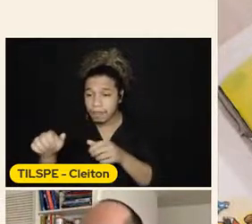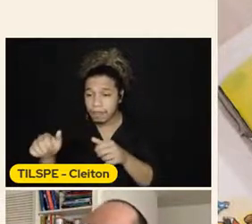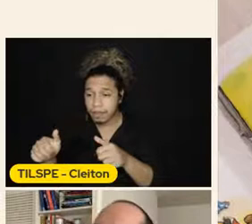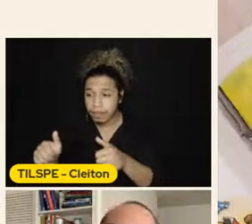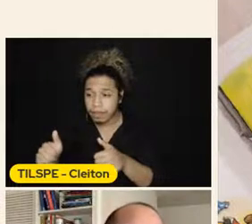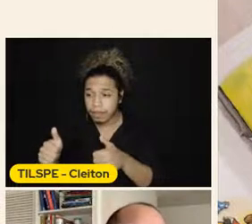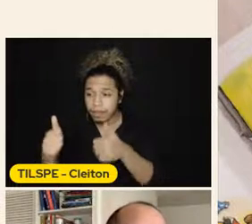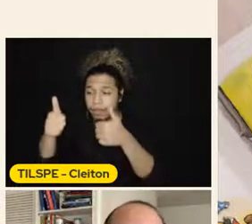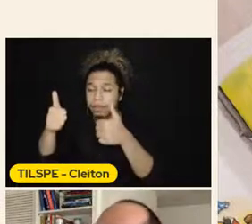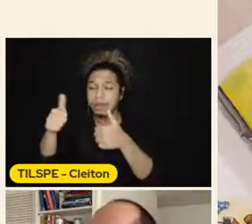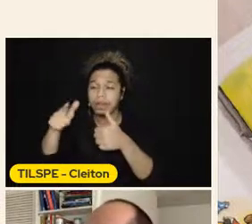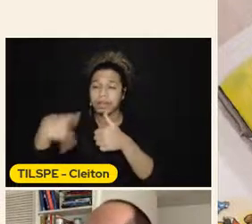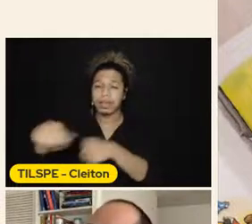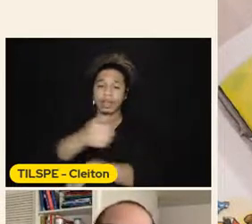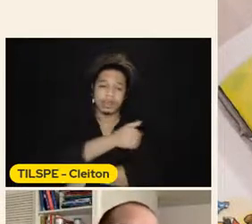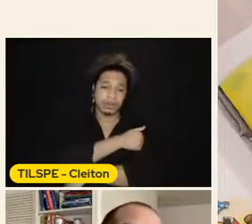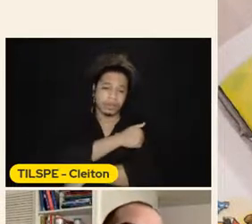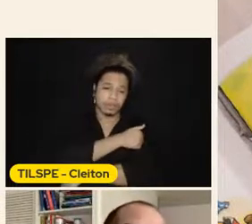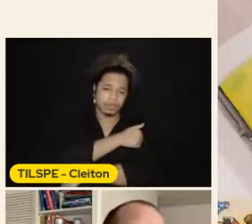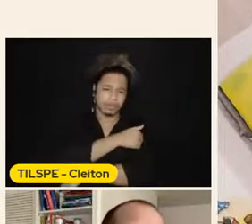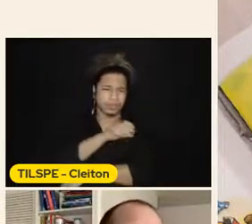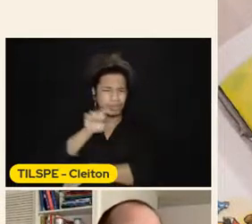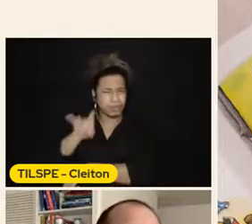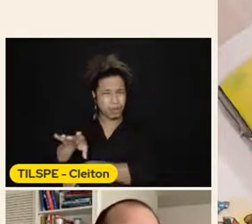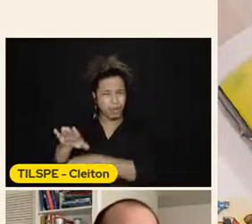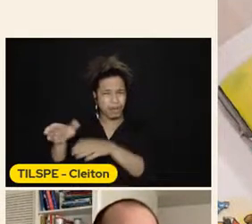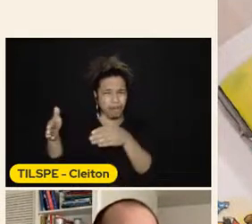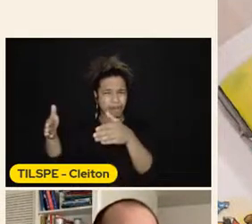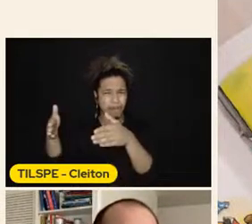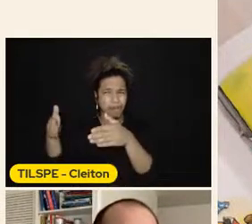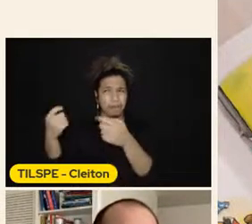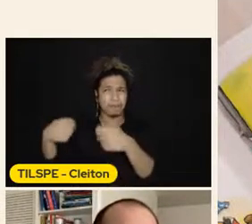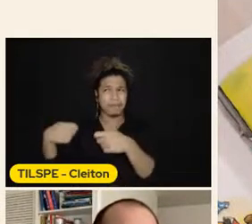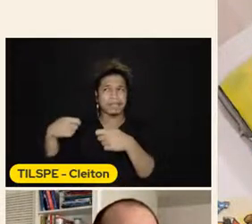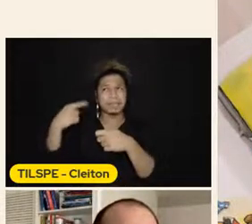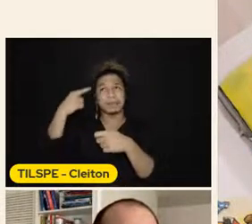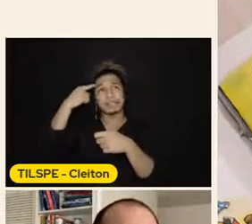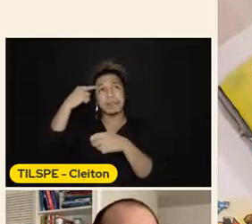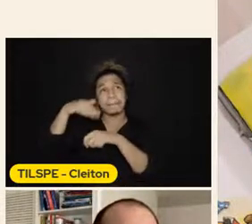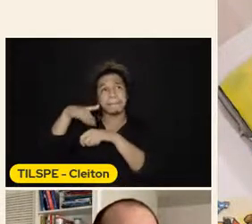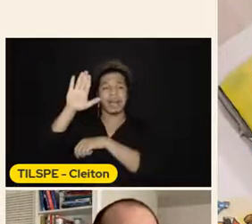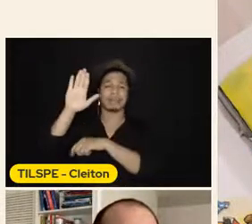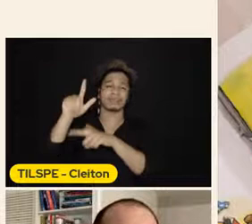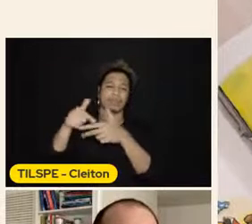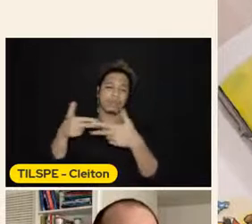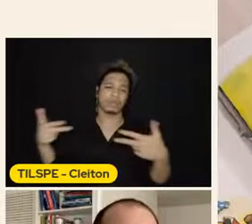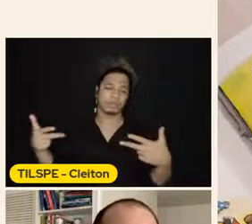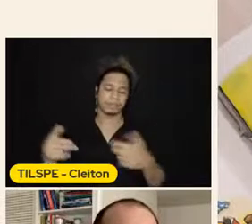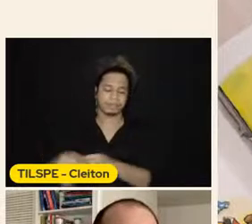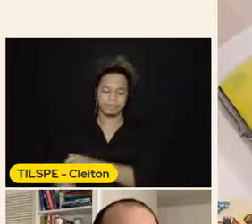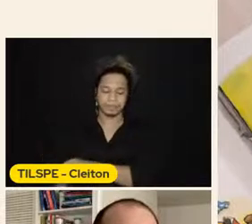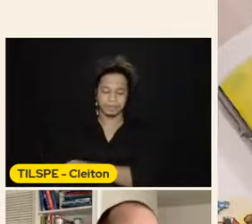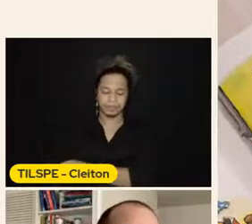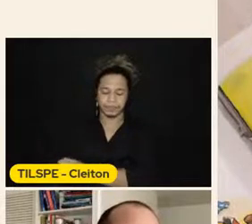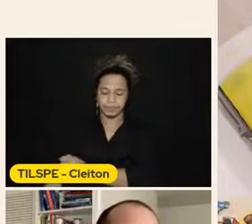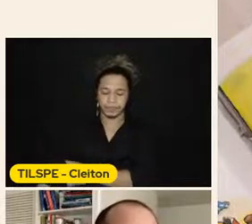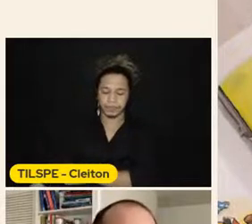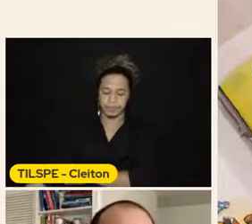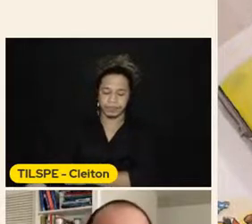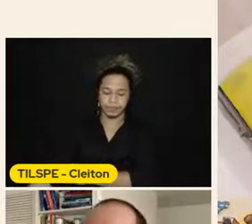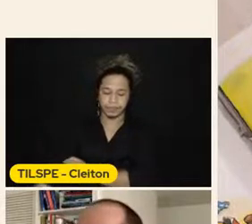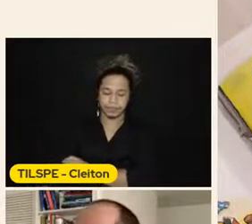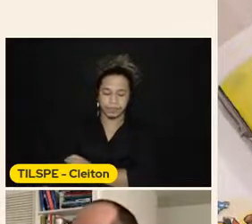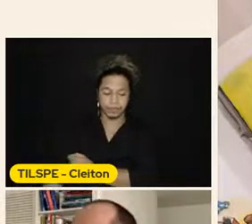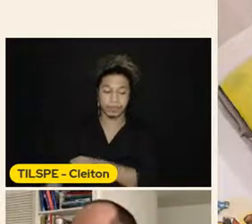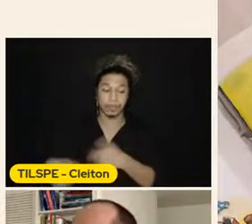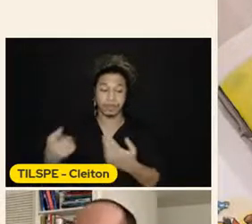our students is not enough. There is much more to be taken into consideration. When we think about content area